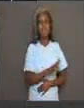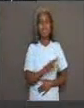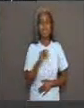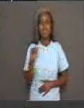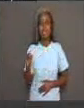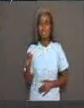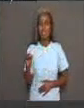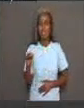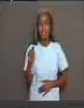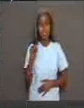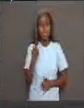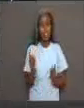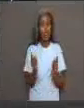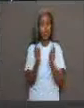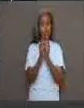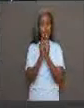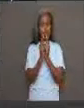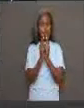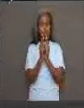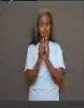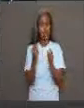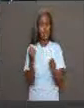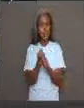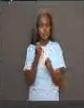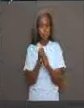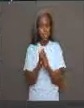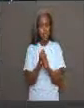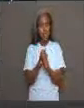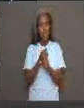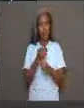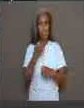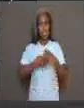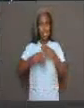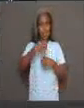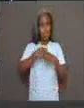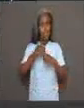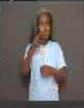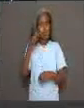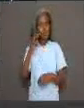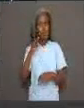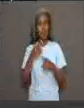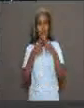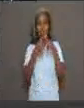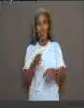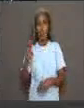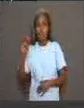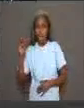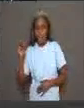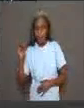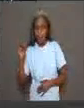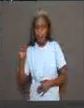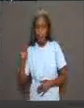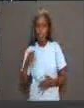the occurrence is made of elements which we can call M,